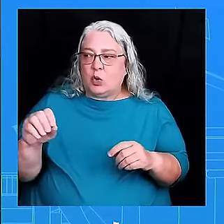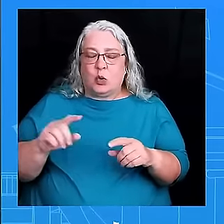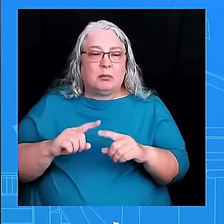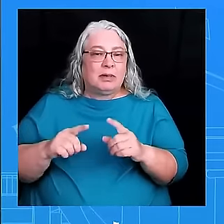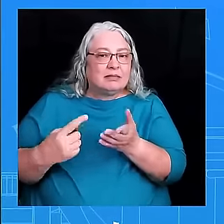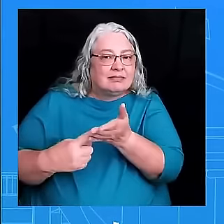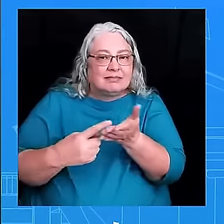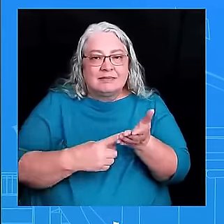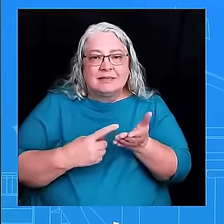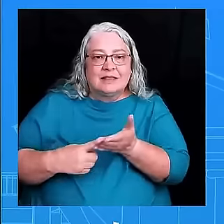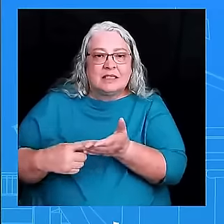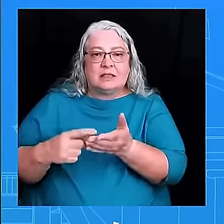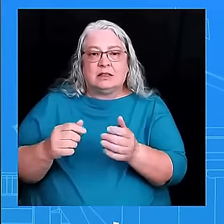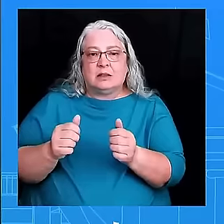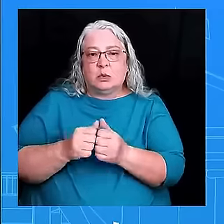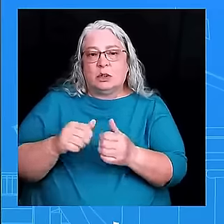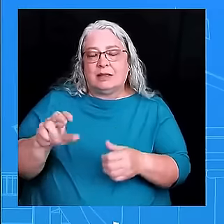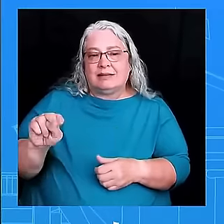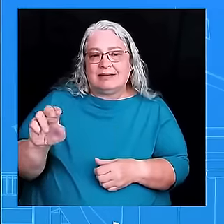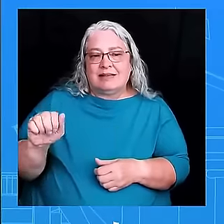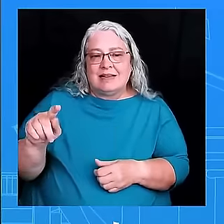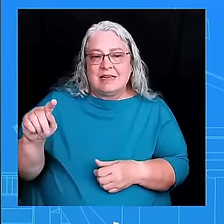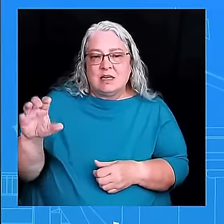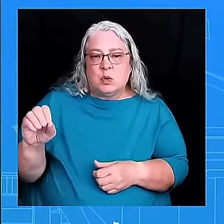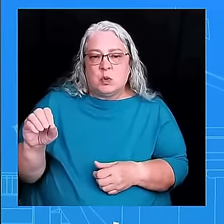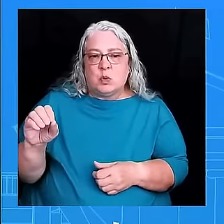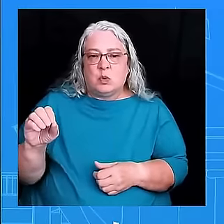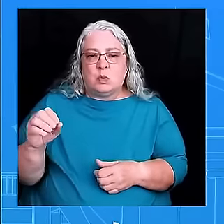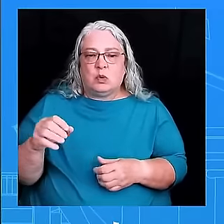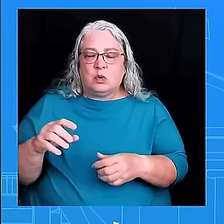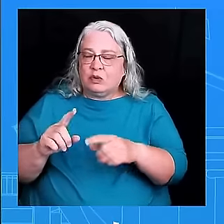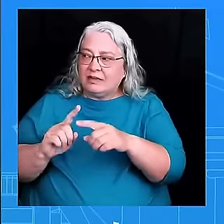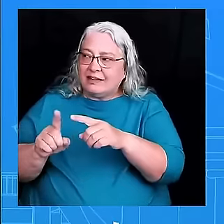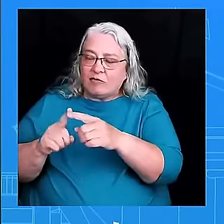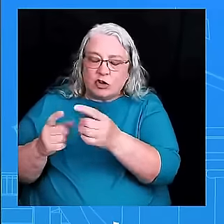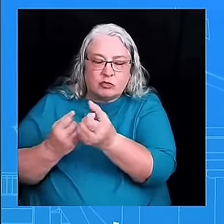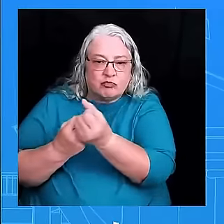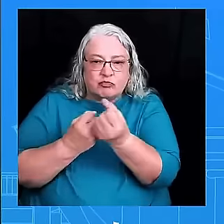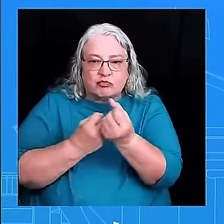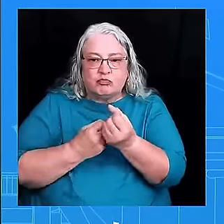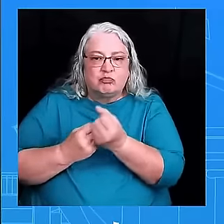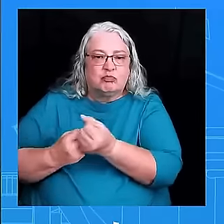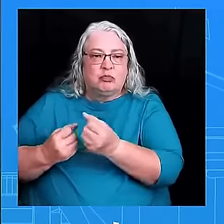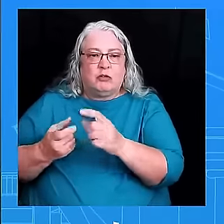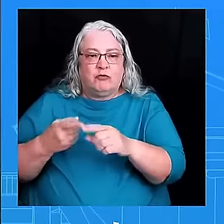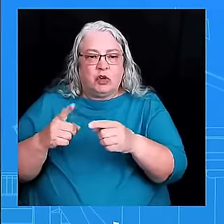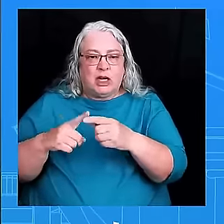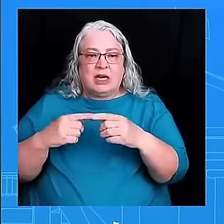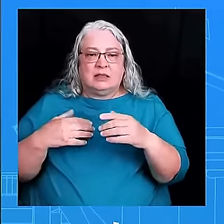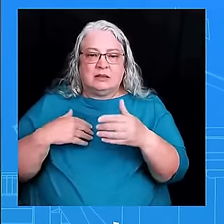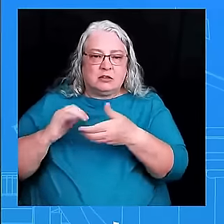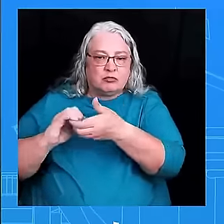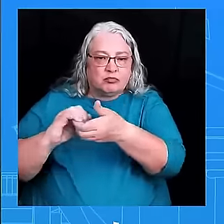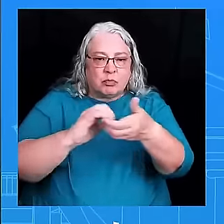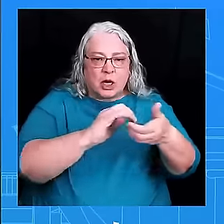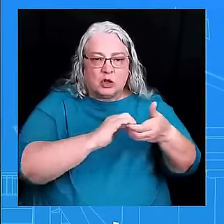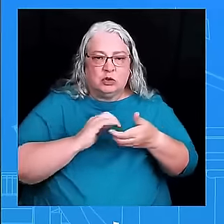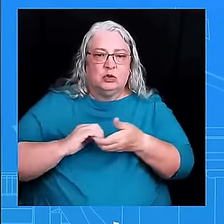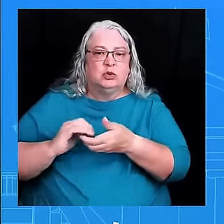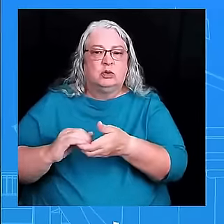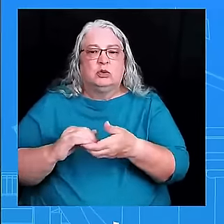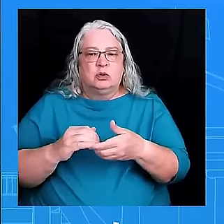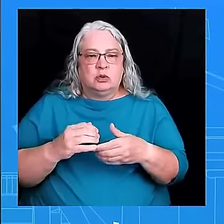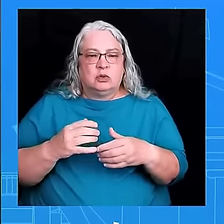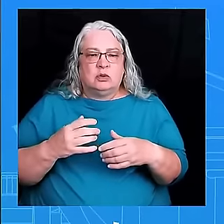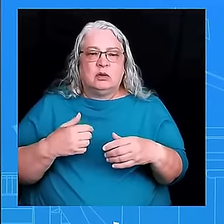credible no matter what comes next. But we do remain available to engage in arms control, as we did with the Soviet Union at the height of the Cold War.